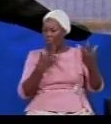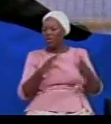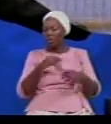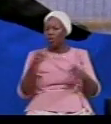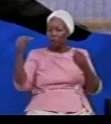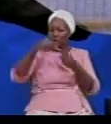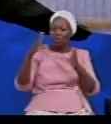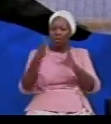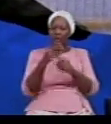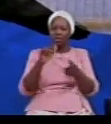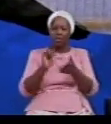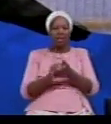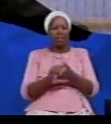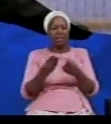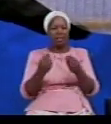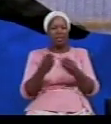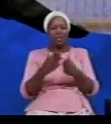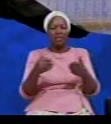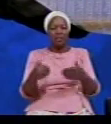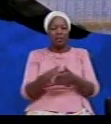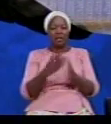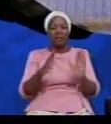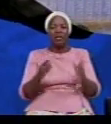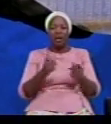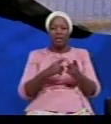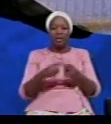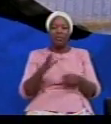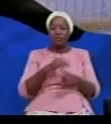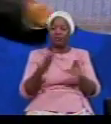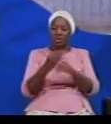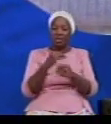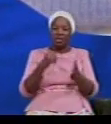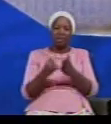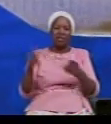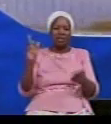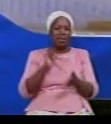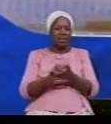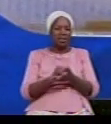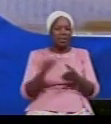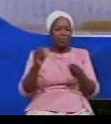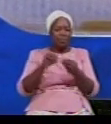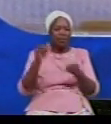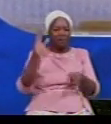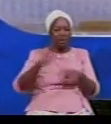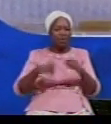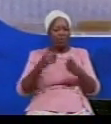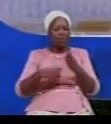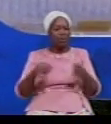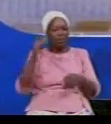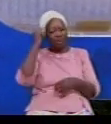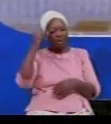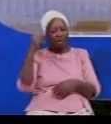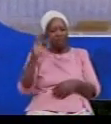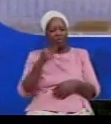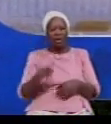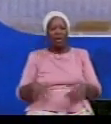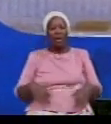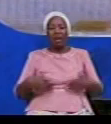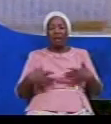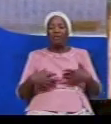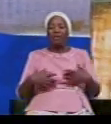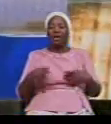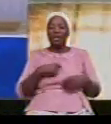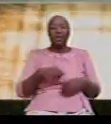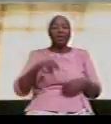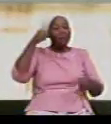to have cucumbers much more than you ever ate in your life. And we remember the onions. Onions are very good.